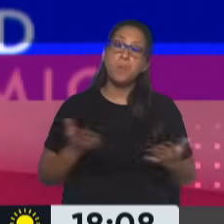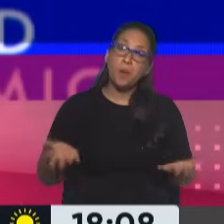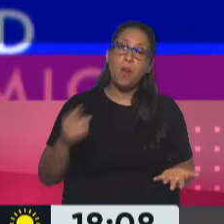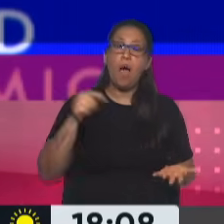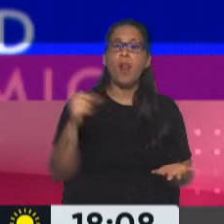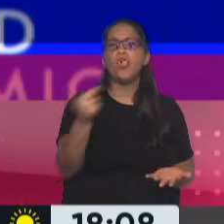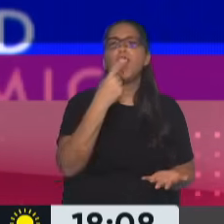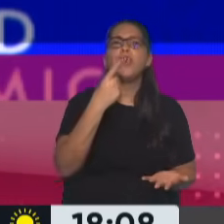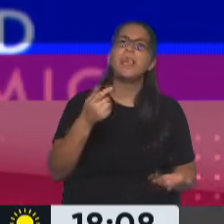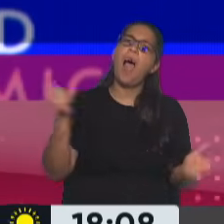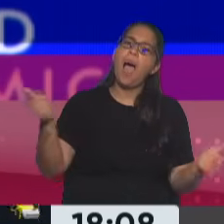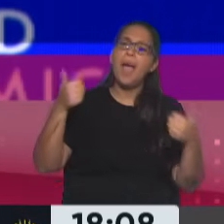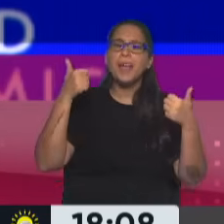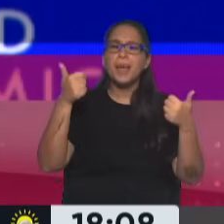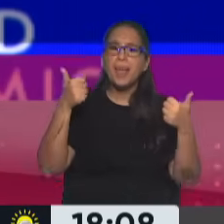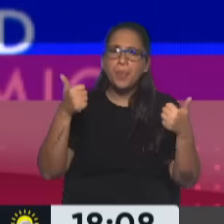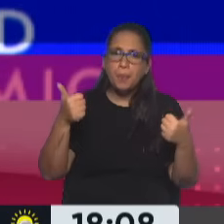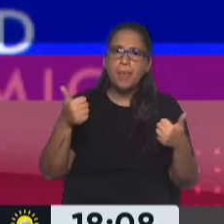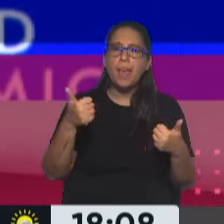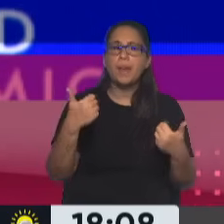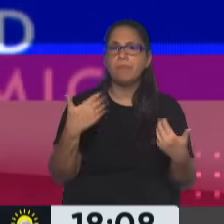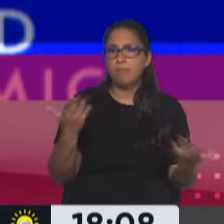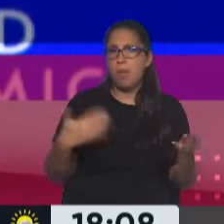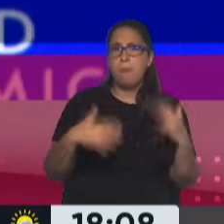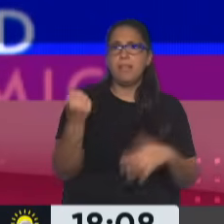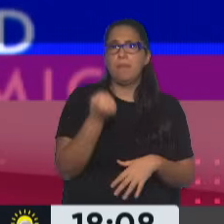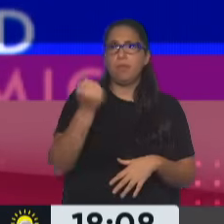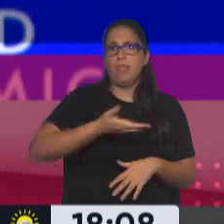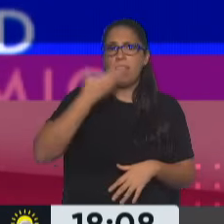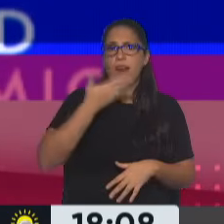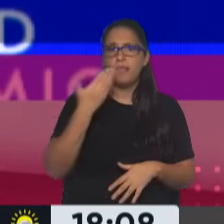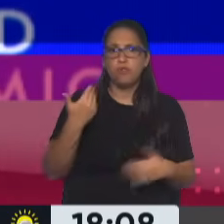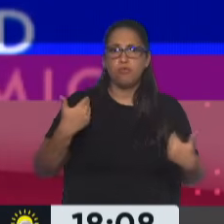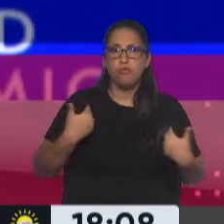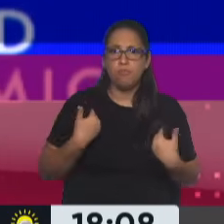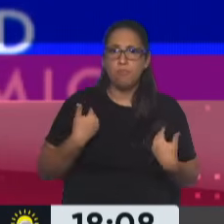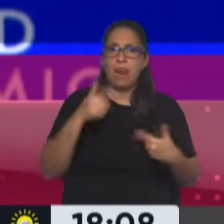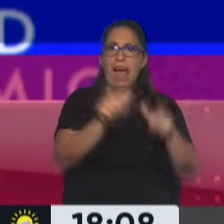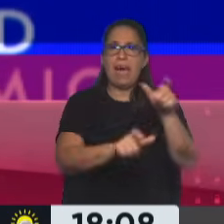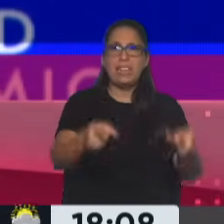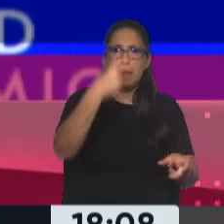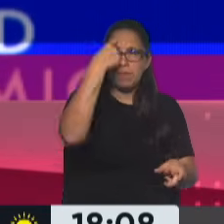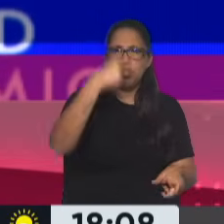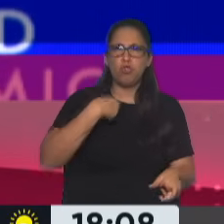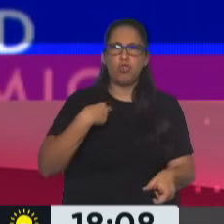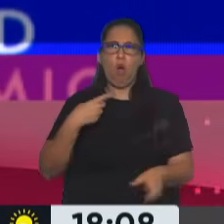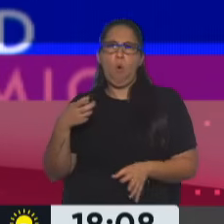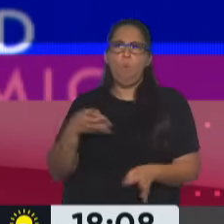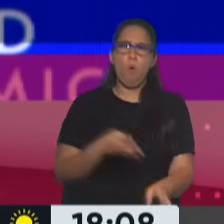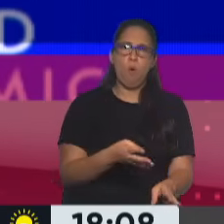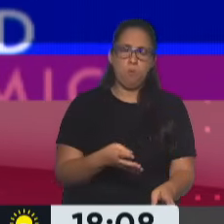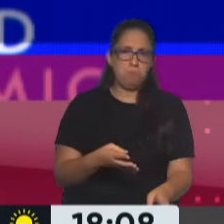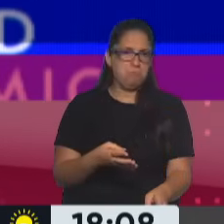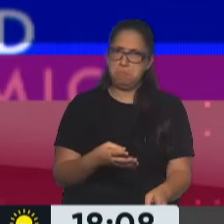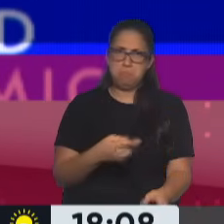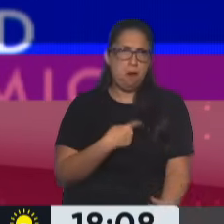good. That's probably the biggest statement I made, because people thought I would use force. I don't have to use force. I don't want to use force. I